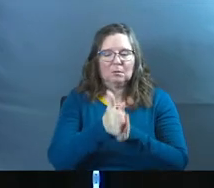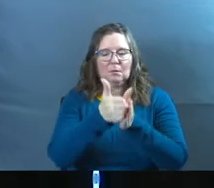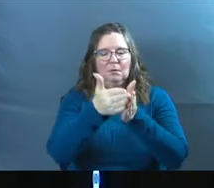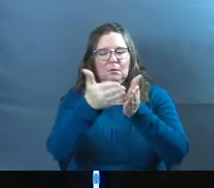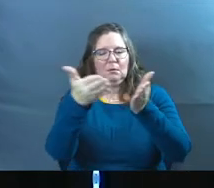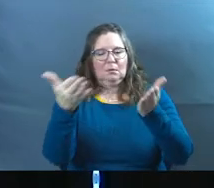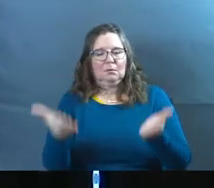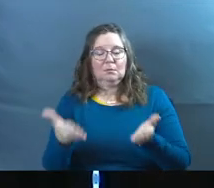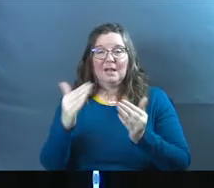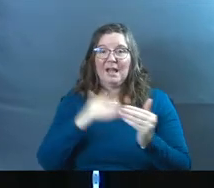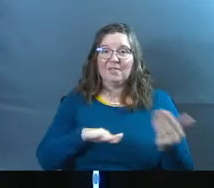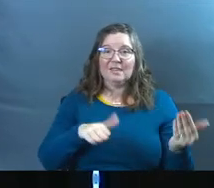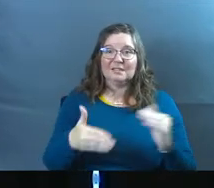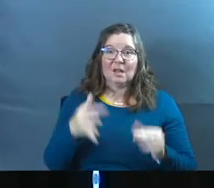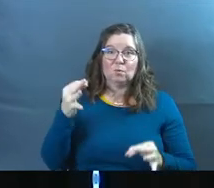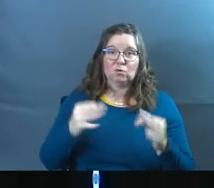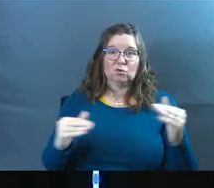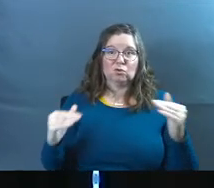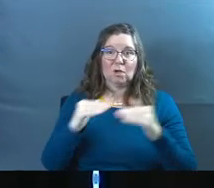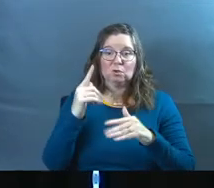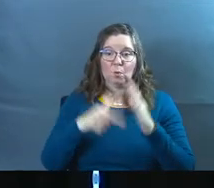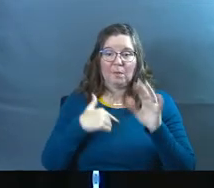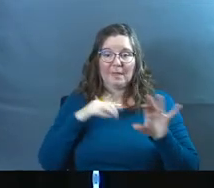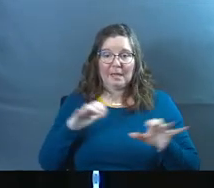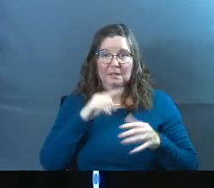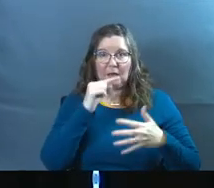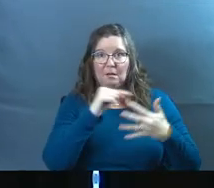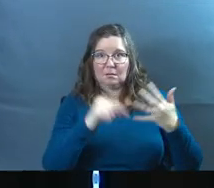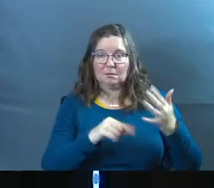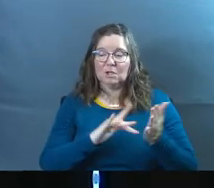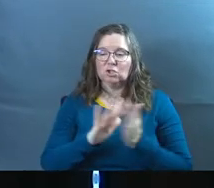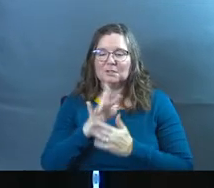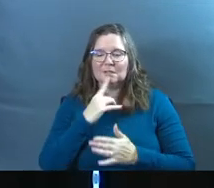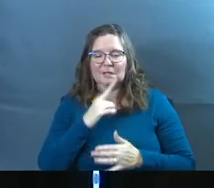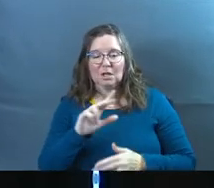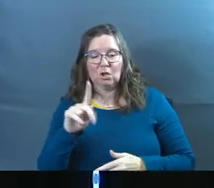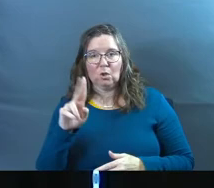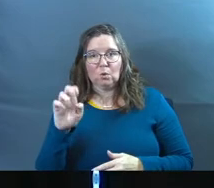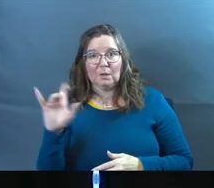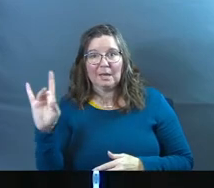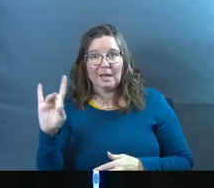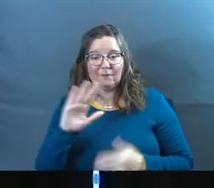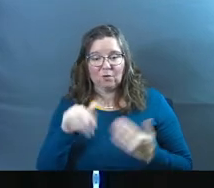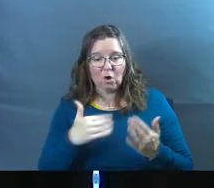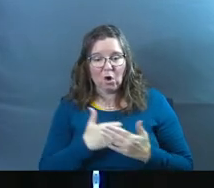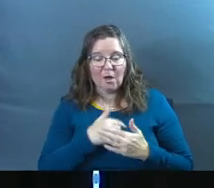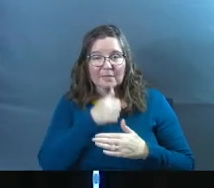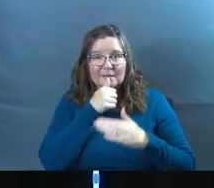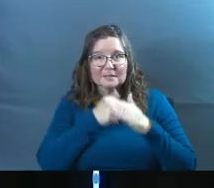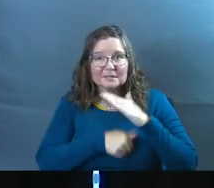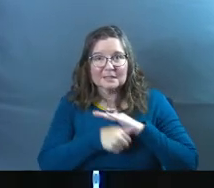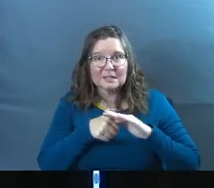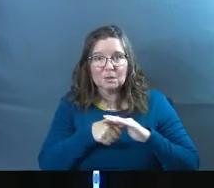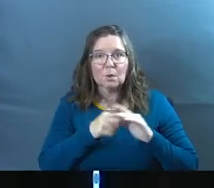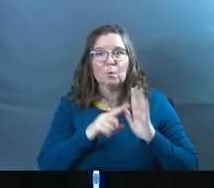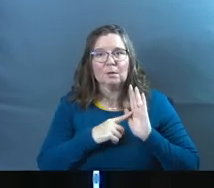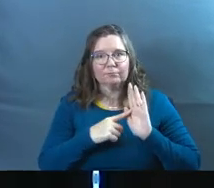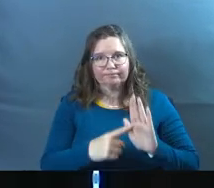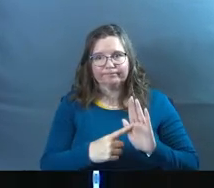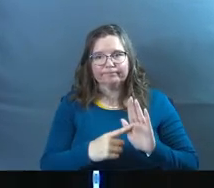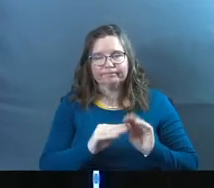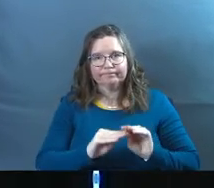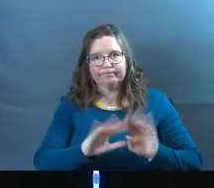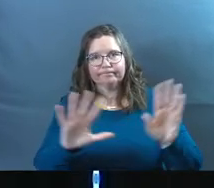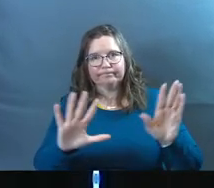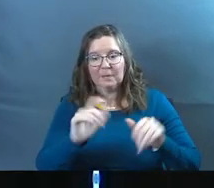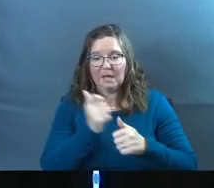were judged according to what they had done. And Jesus said in Luke 8, for all that is secret will eventually be brought into the open,